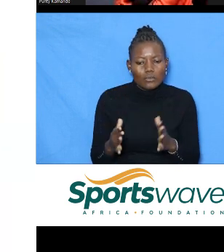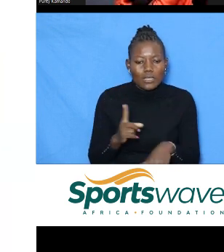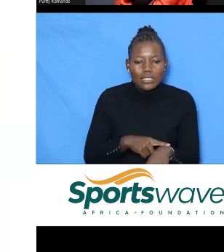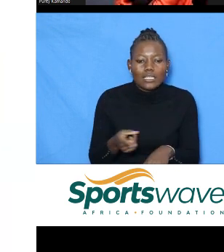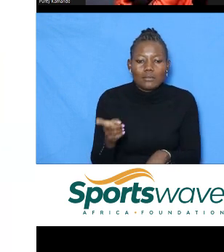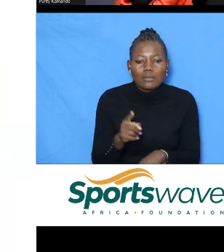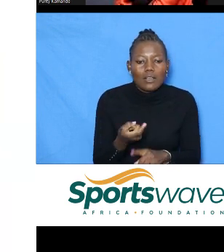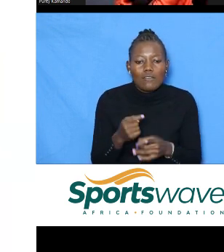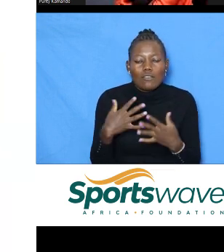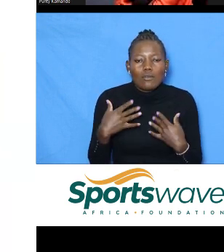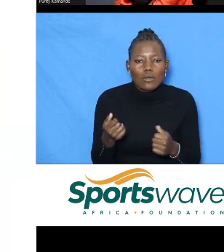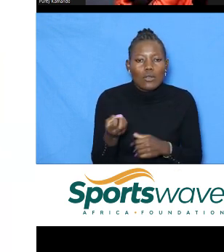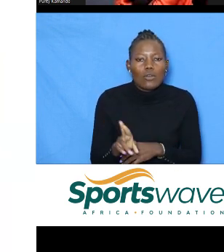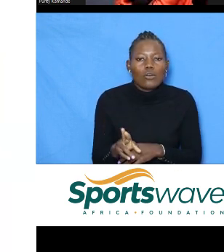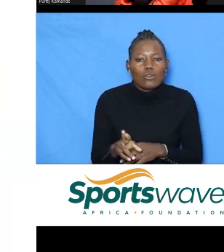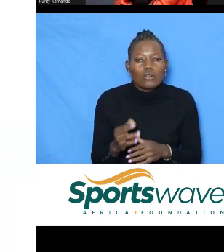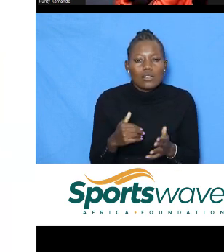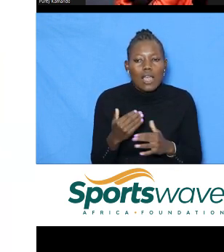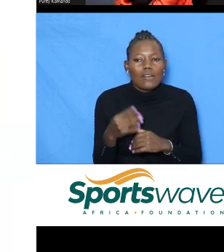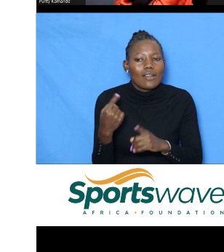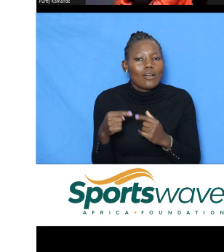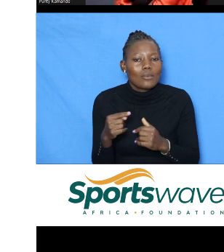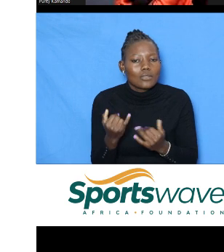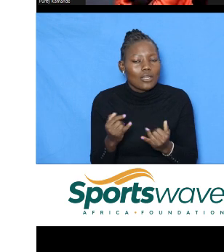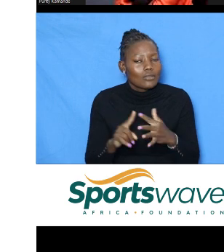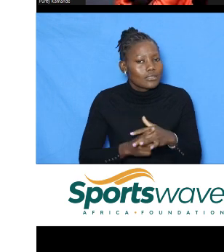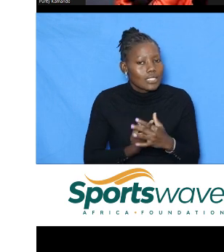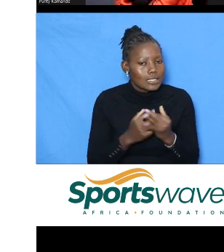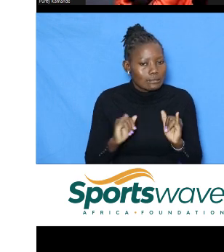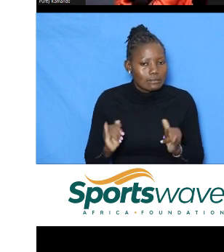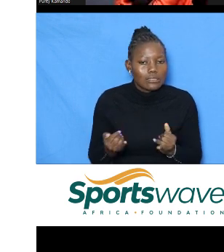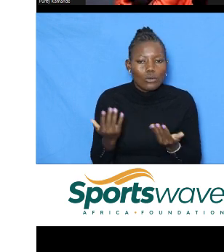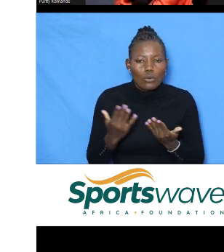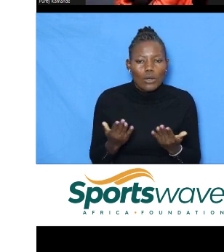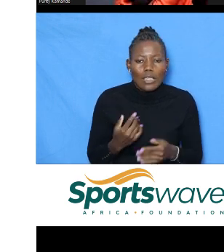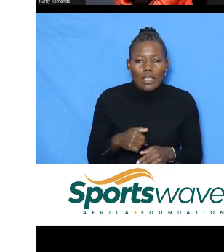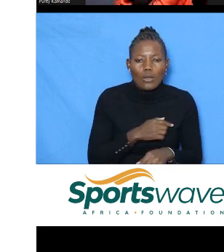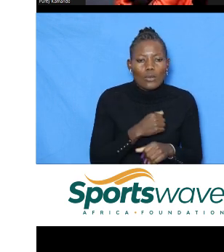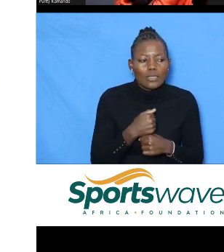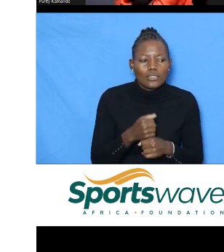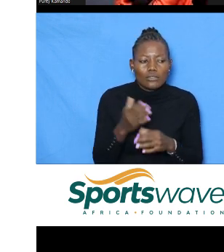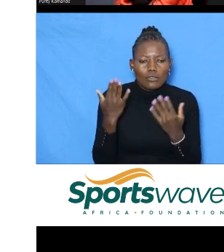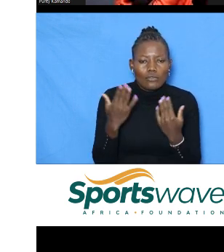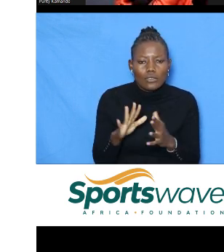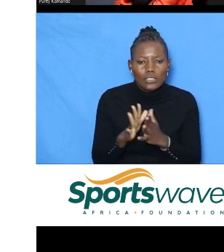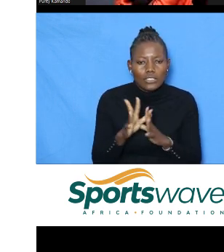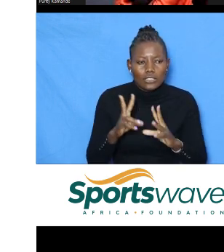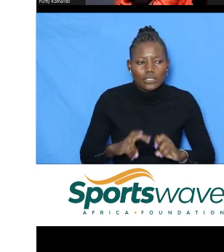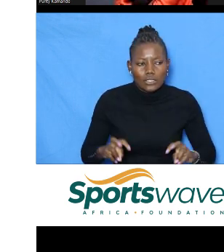from recovery or post-season. They're now getting into the season, whereby we have done your assessment being